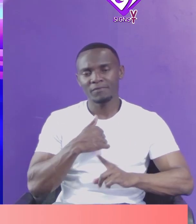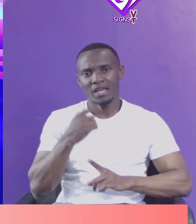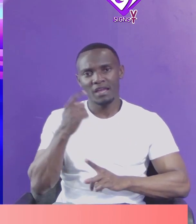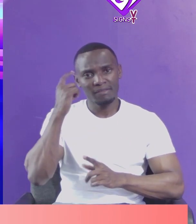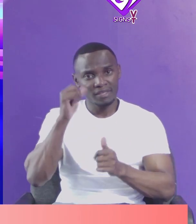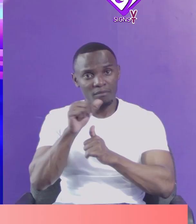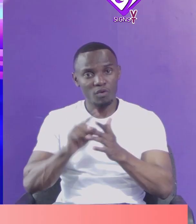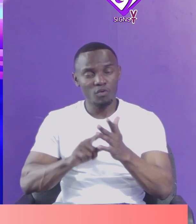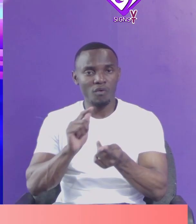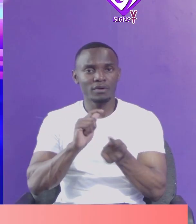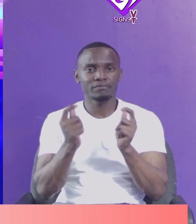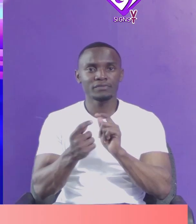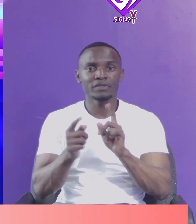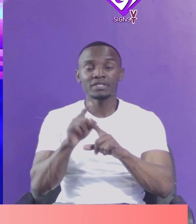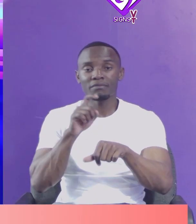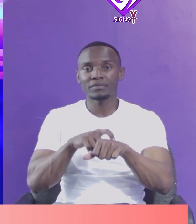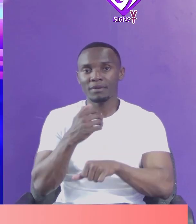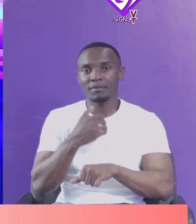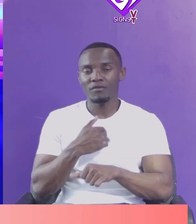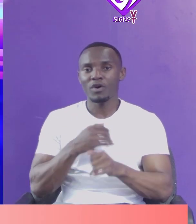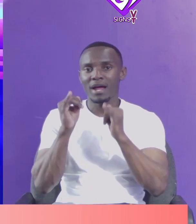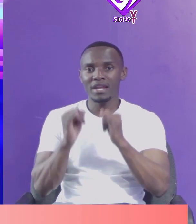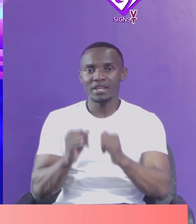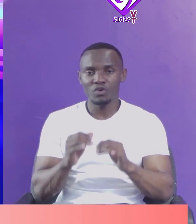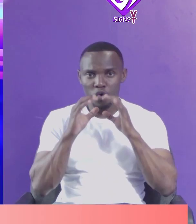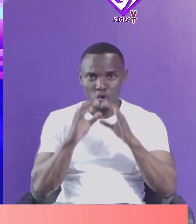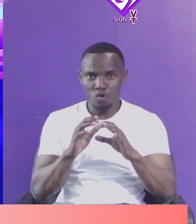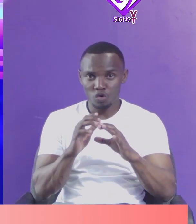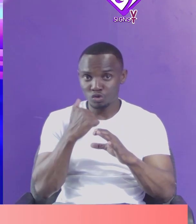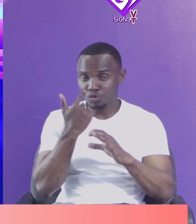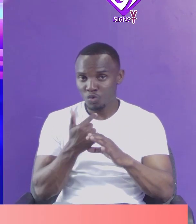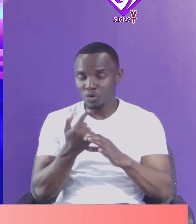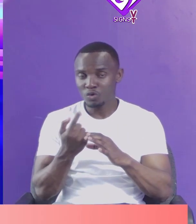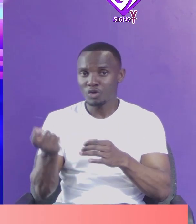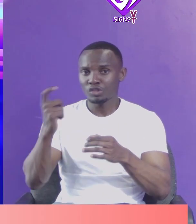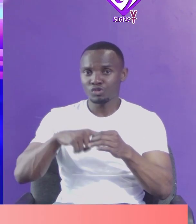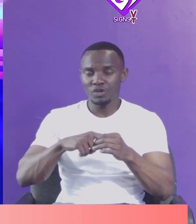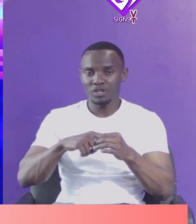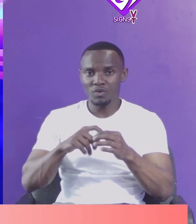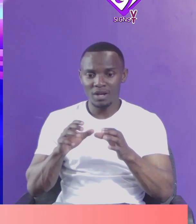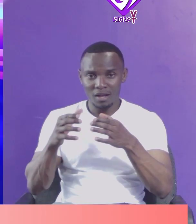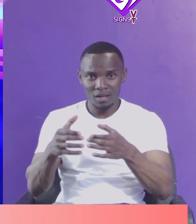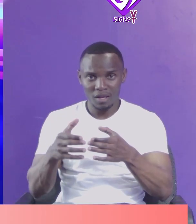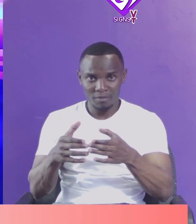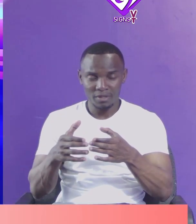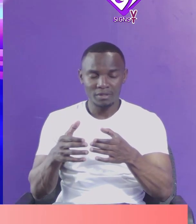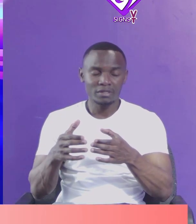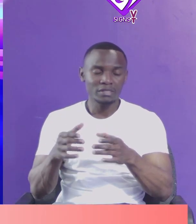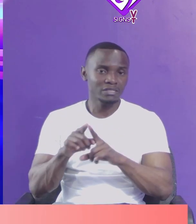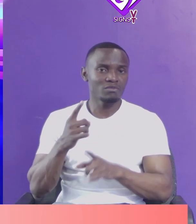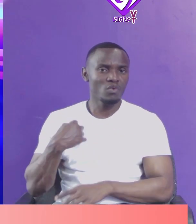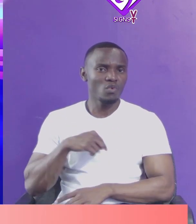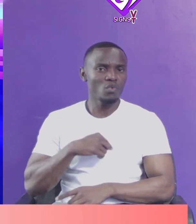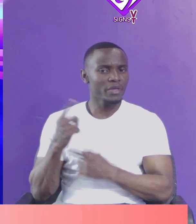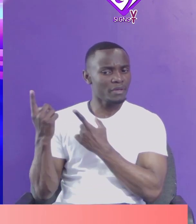part, I know whenever we have a new coach coming into a club as good as Liverpool, and already with the existing players already had, we expect them to